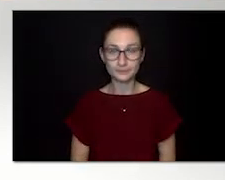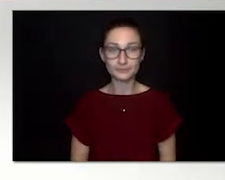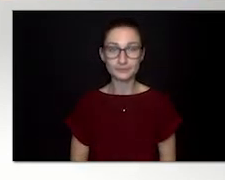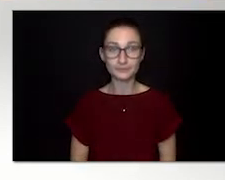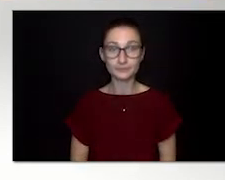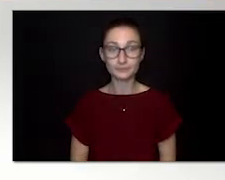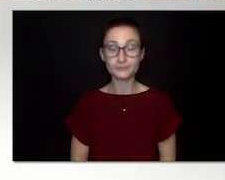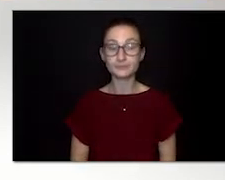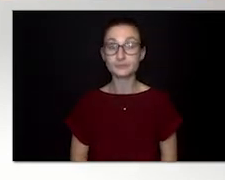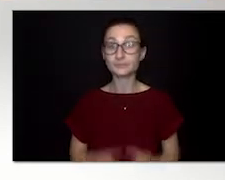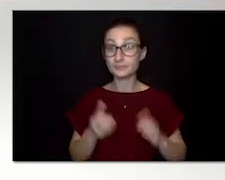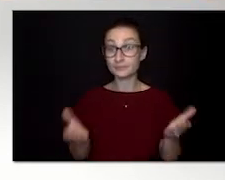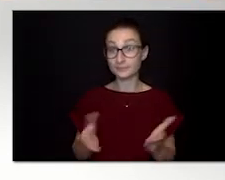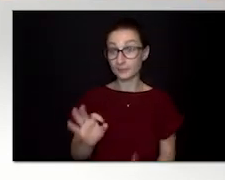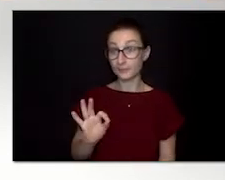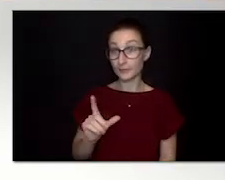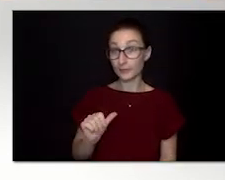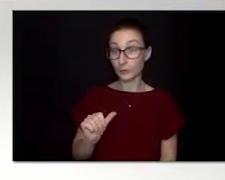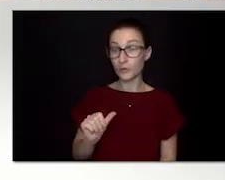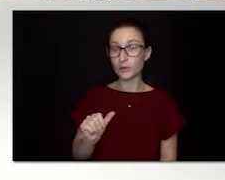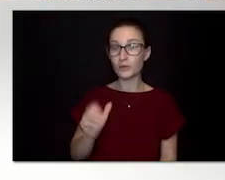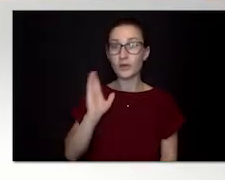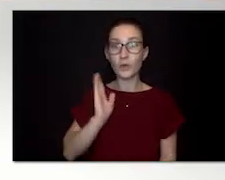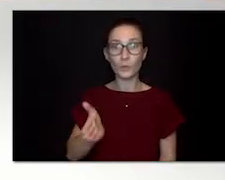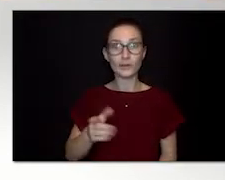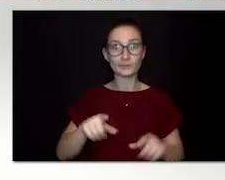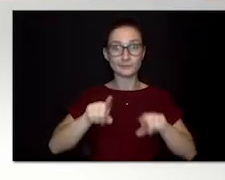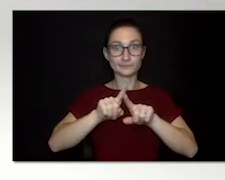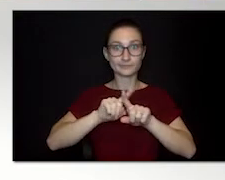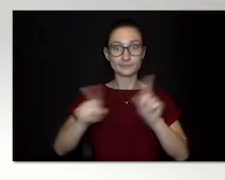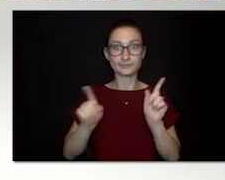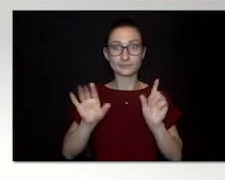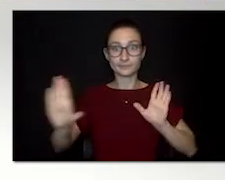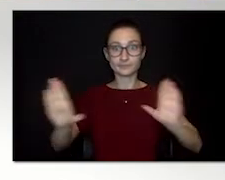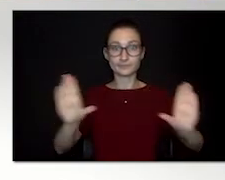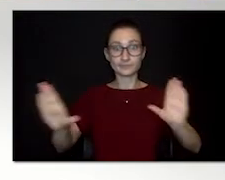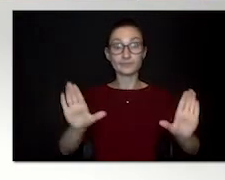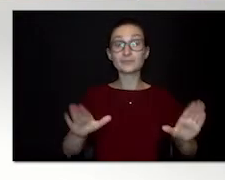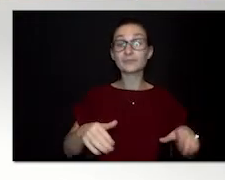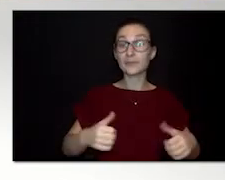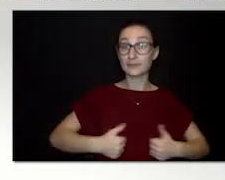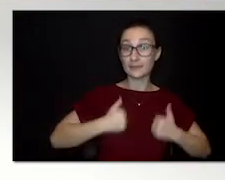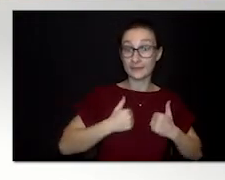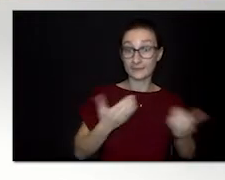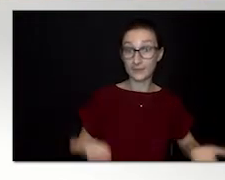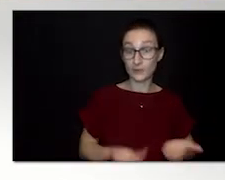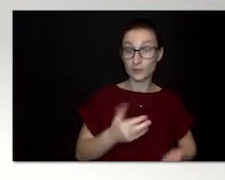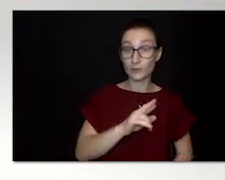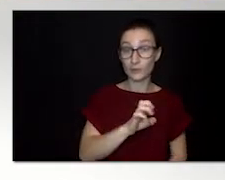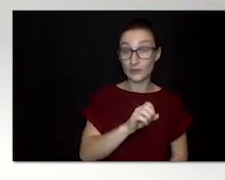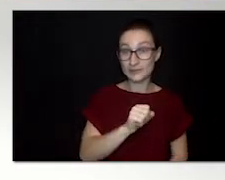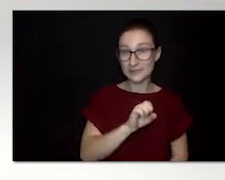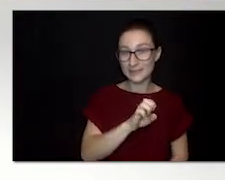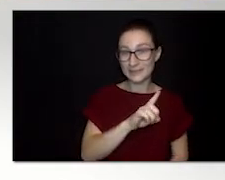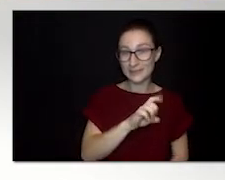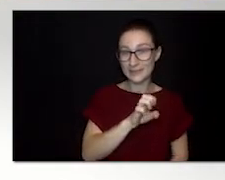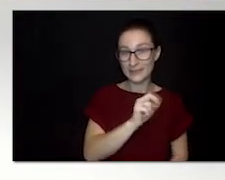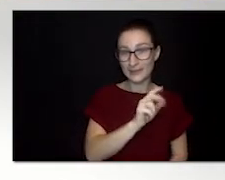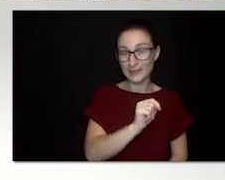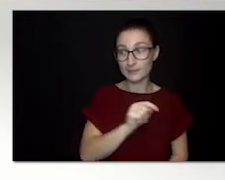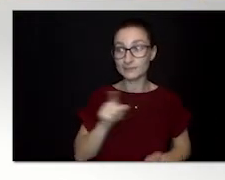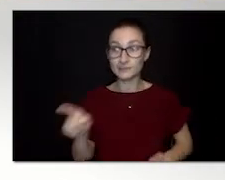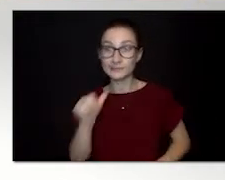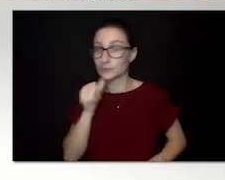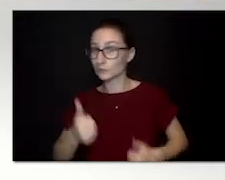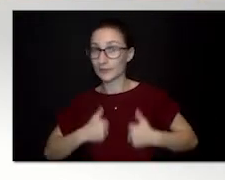person. And Florida differentiates between whether you're a resident of the state or whether you're a non-resident. So if you're a resident of the